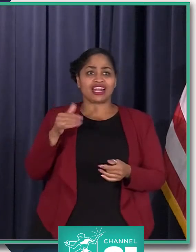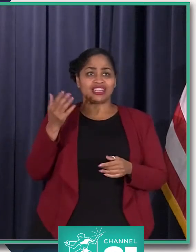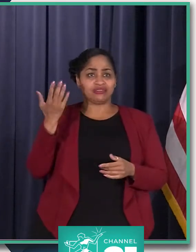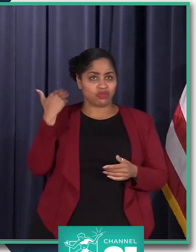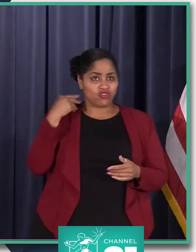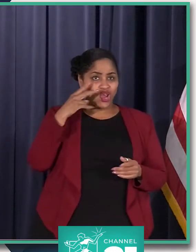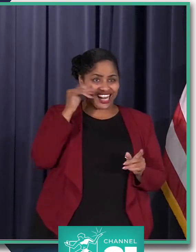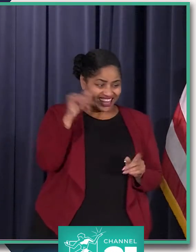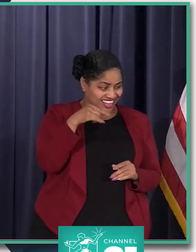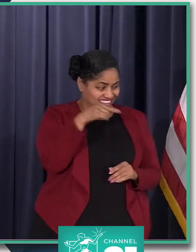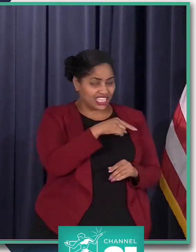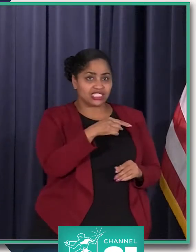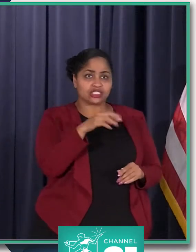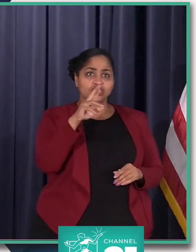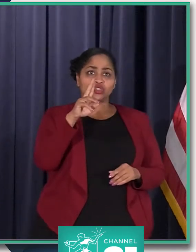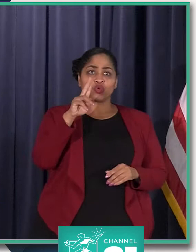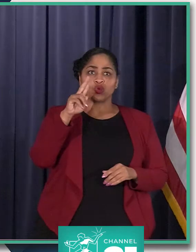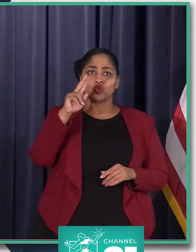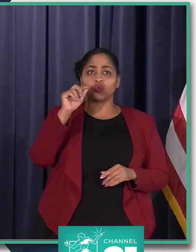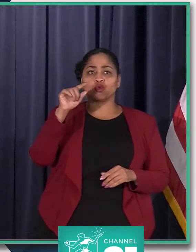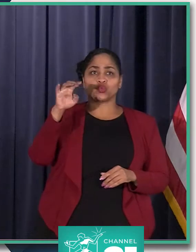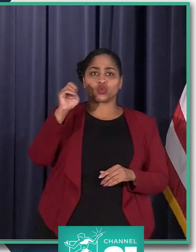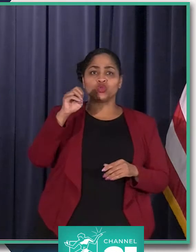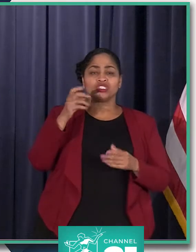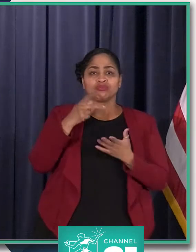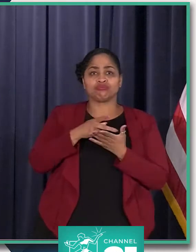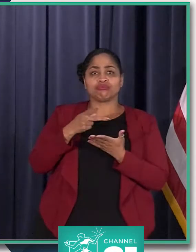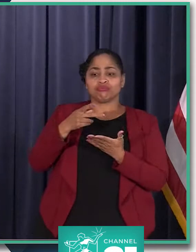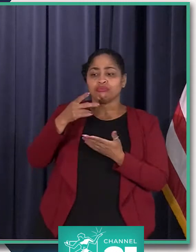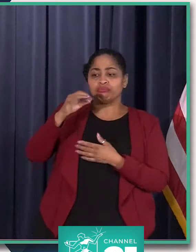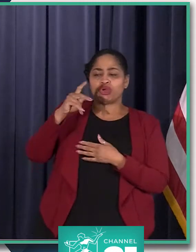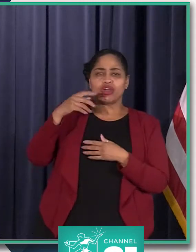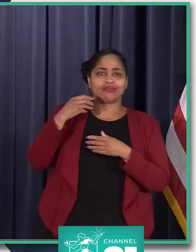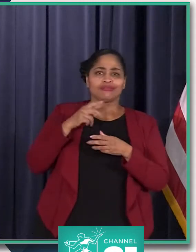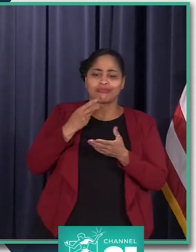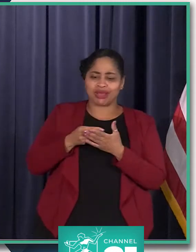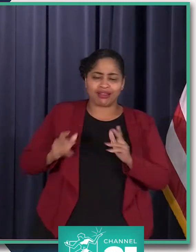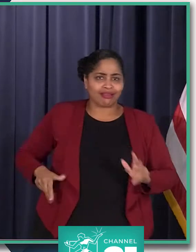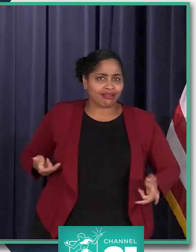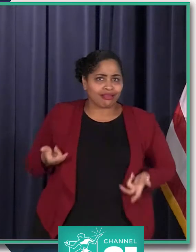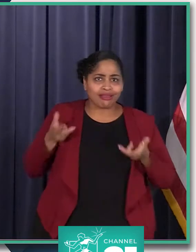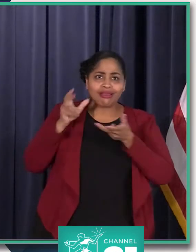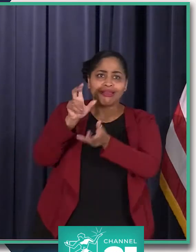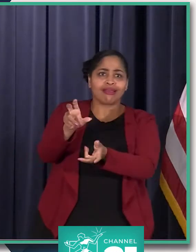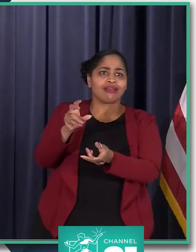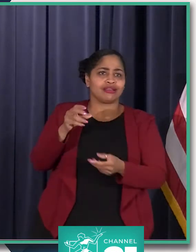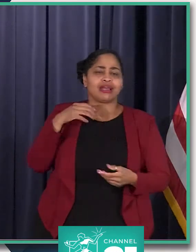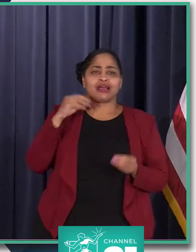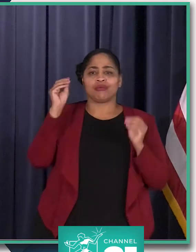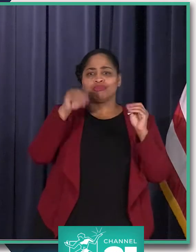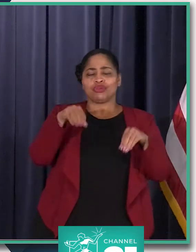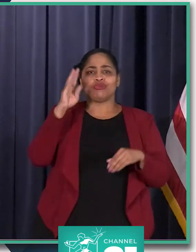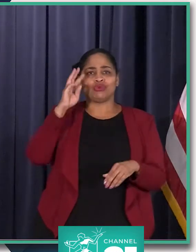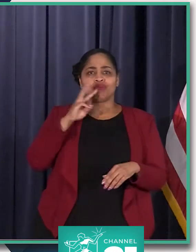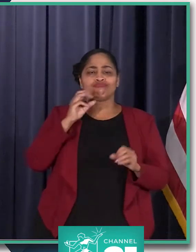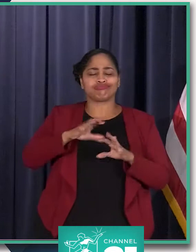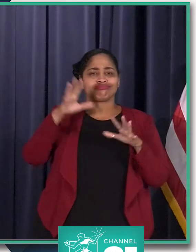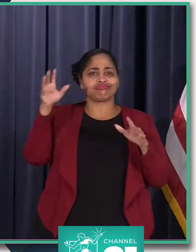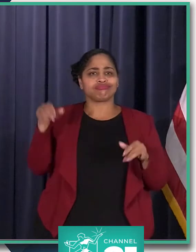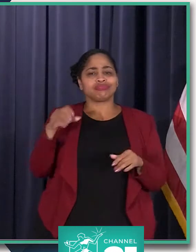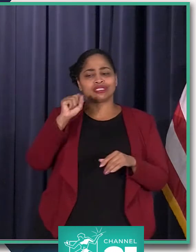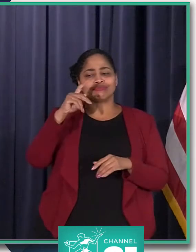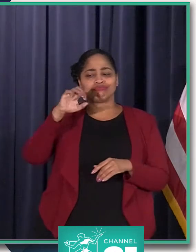that. Rouge Park, we're making huge investments in. We're putting in a splash pad over there. We're building